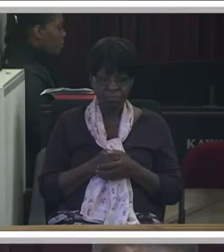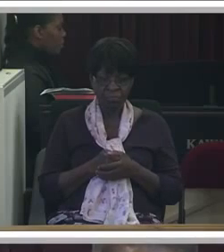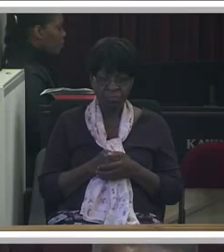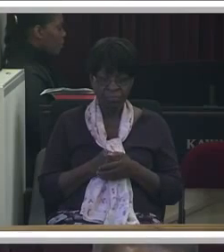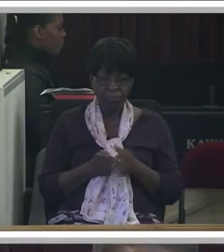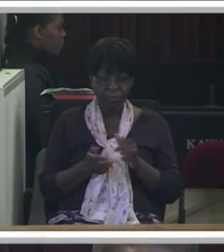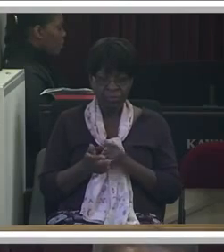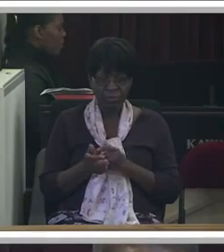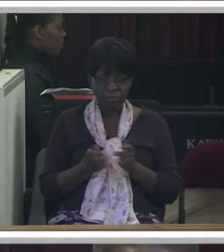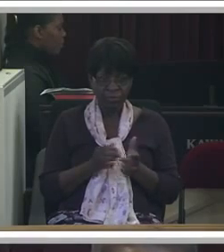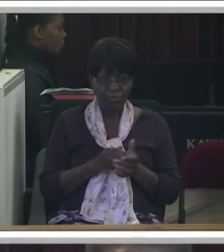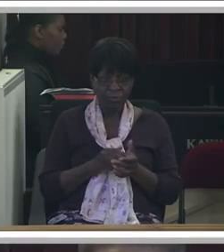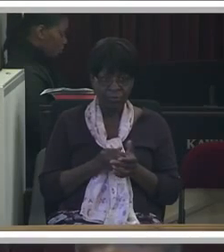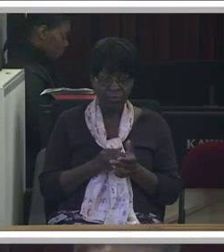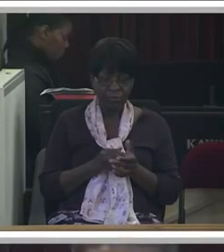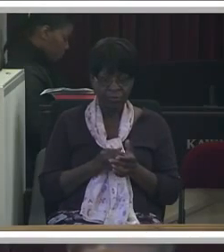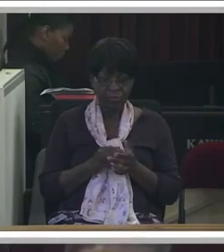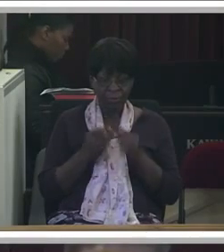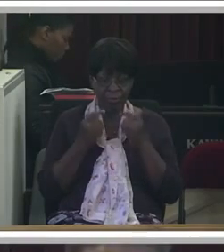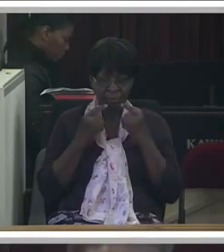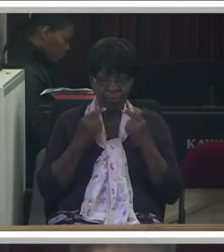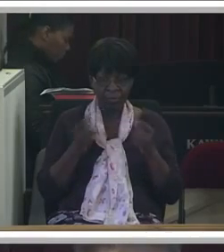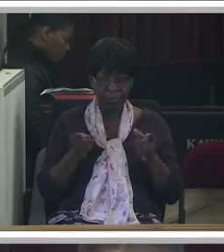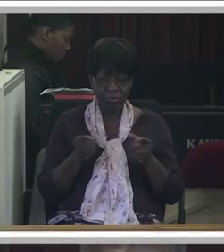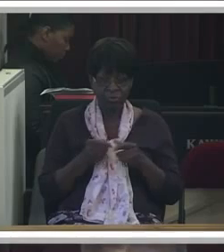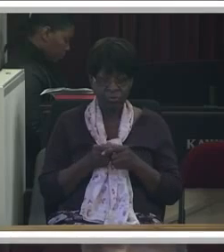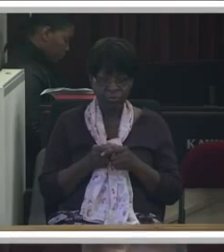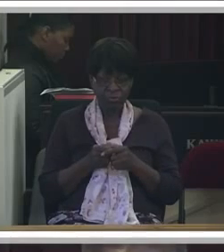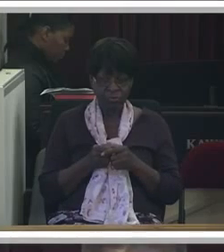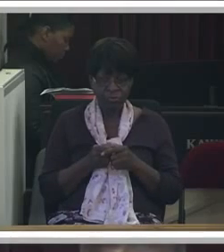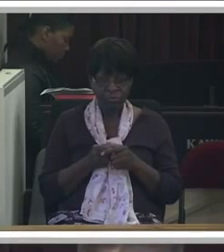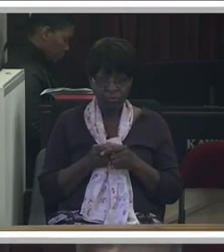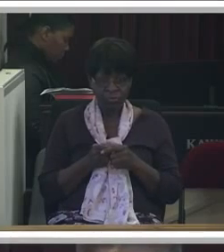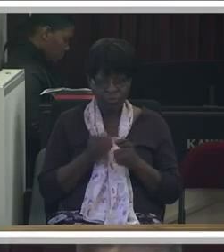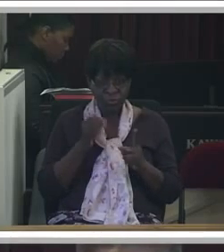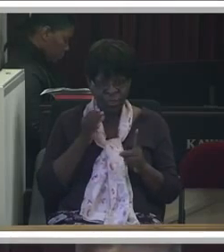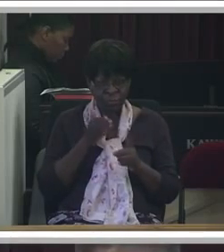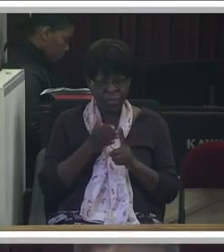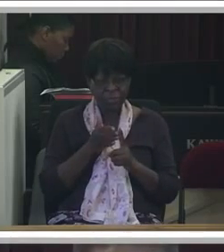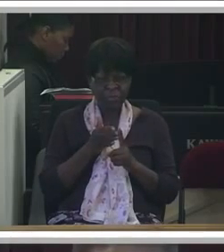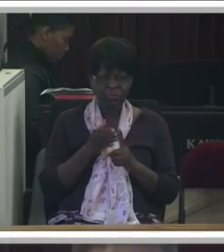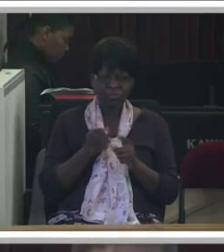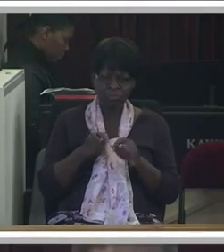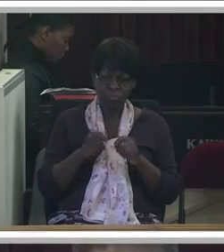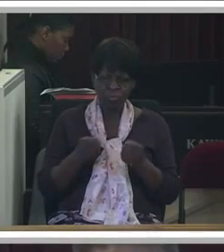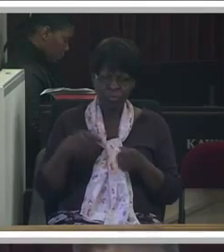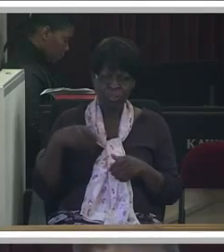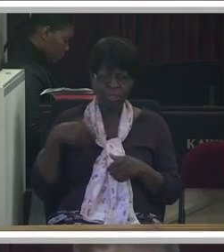Jesus Christ's mission was directed toward the broken lives of the culture of us